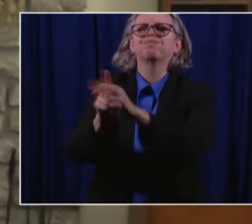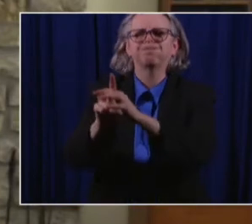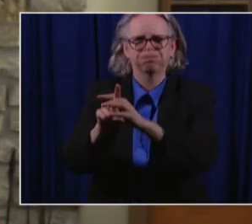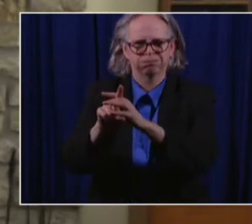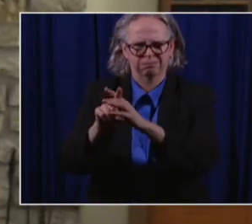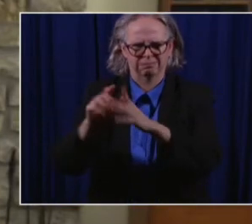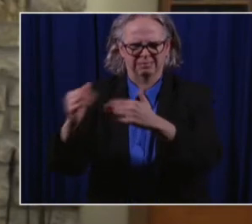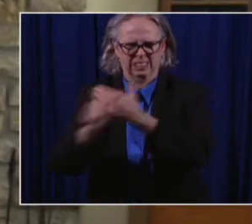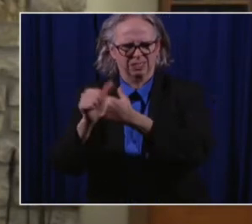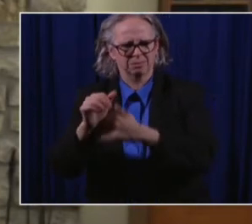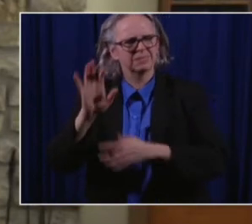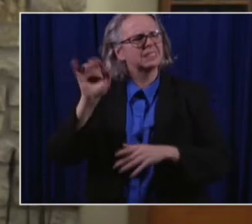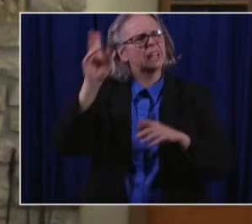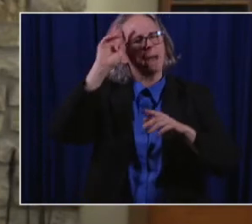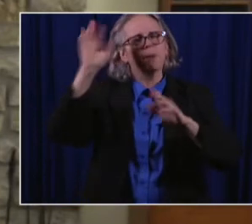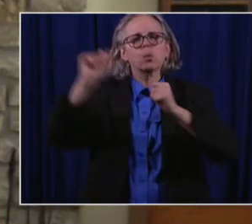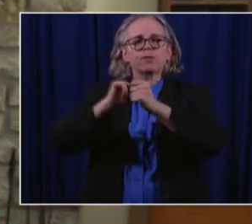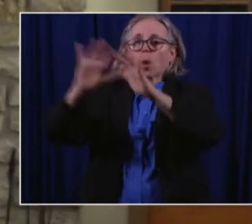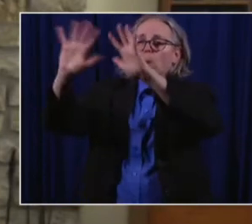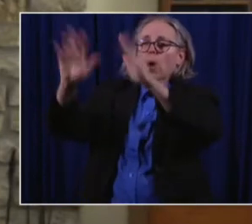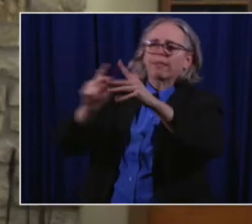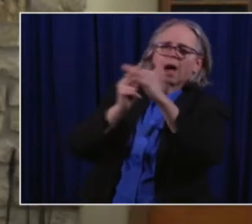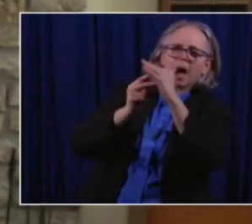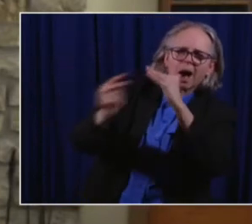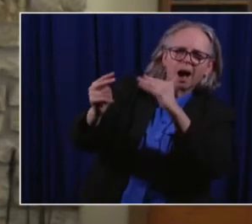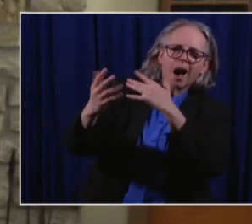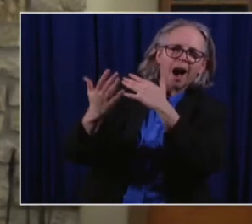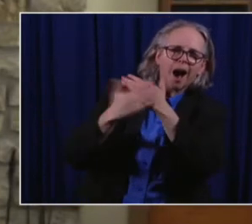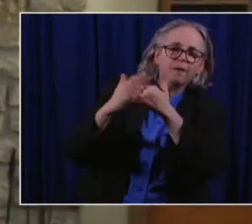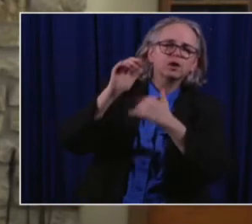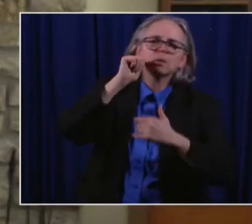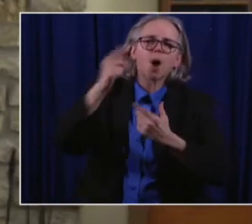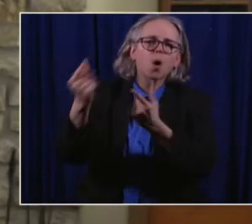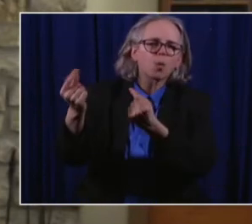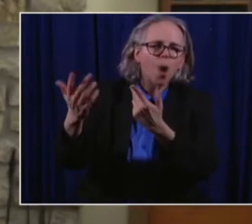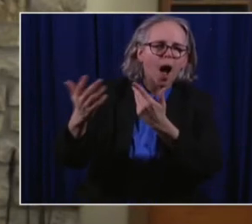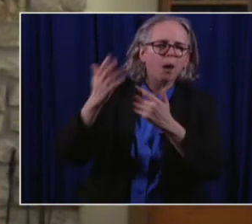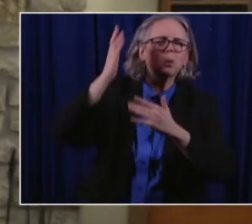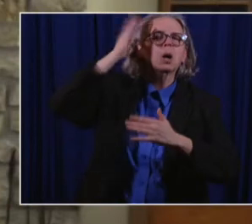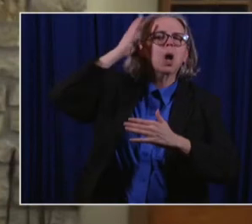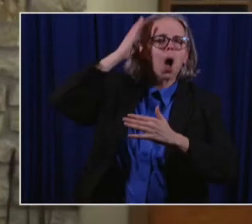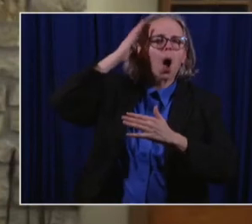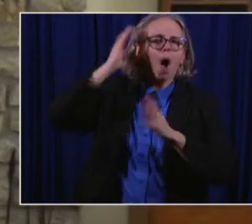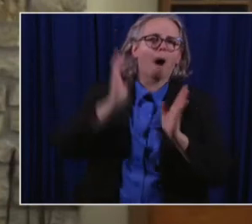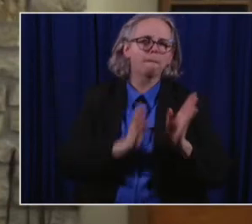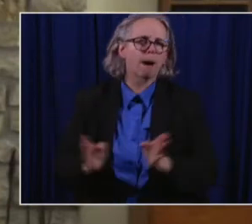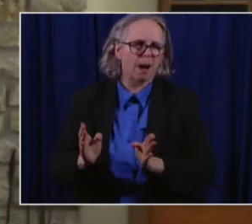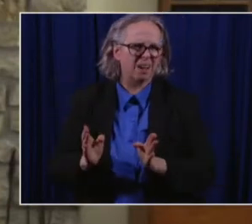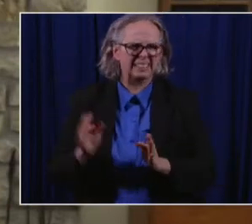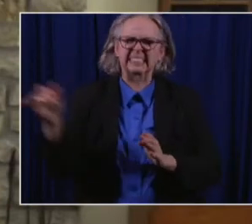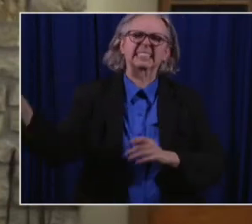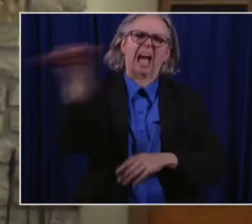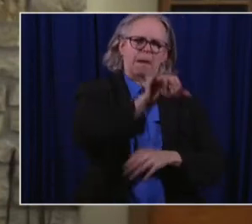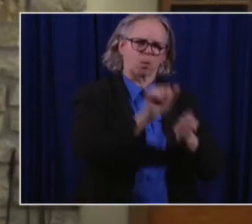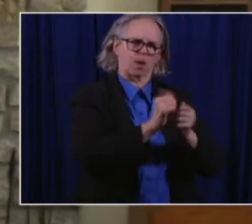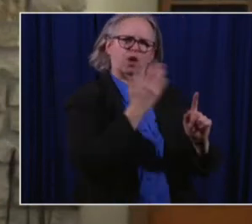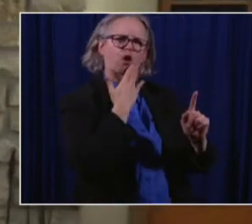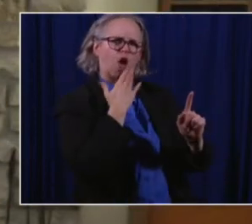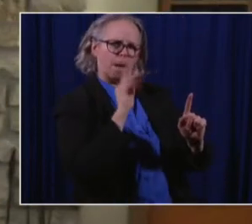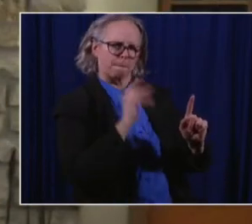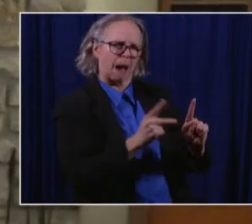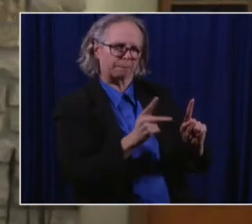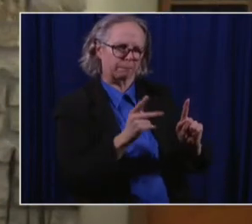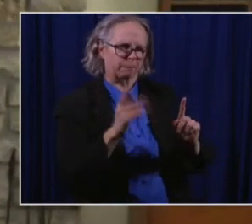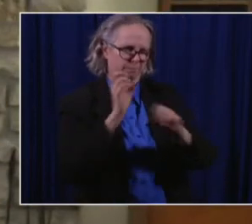weather forecast for what the weather is going to be tomorrow or in a couple of days. That's why it includes whether or not cases during the past